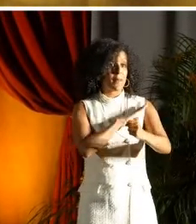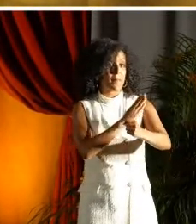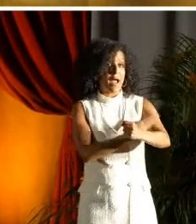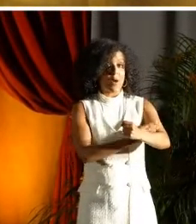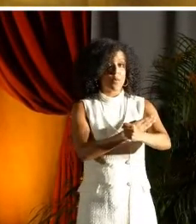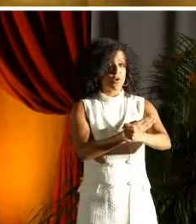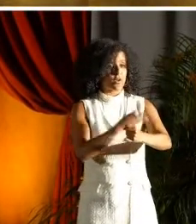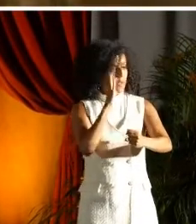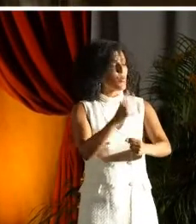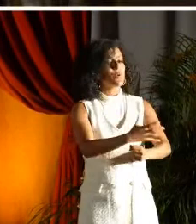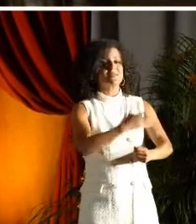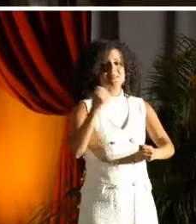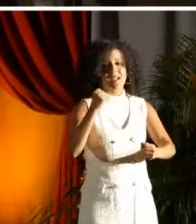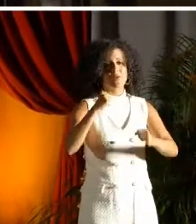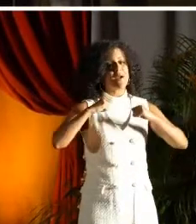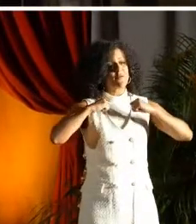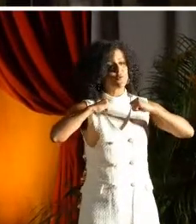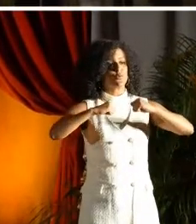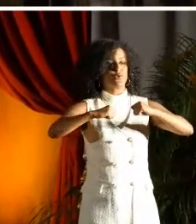it.